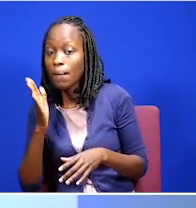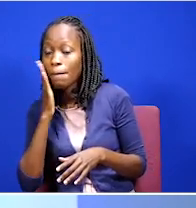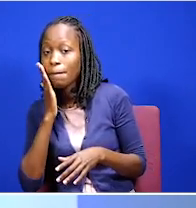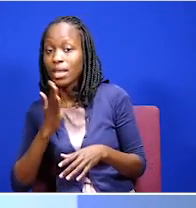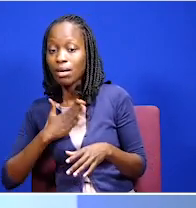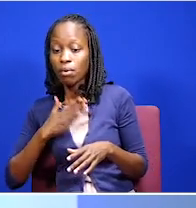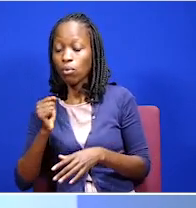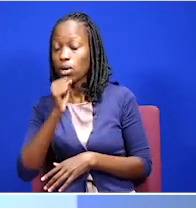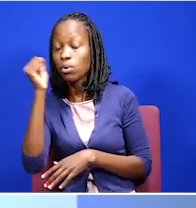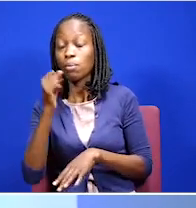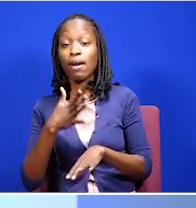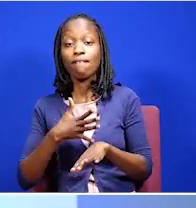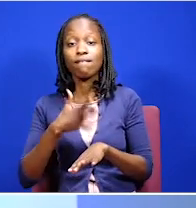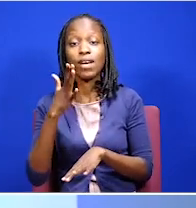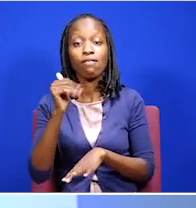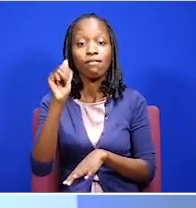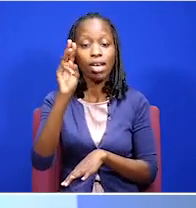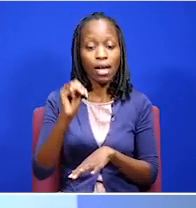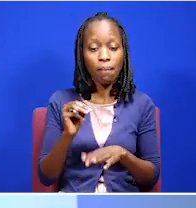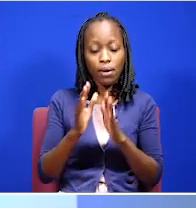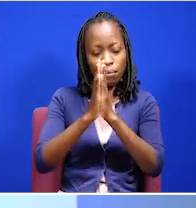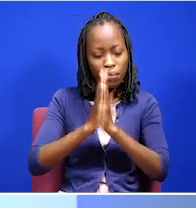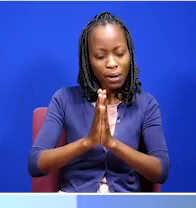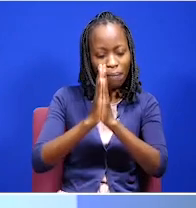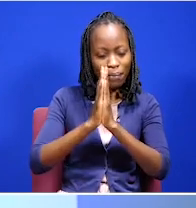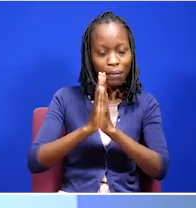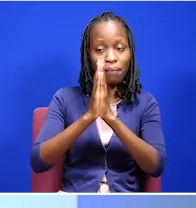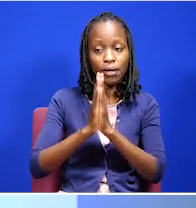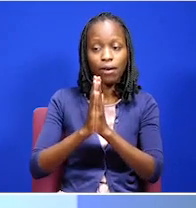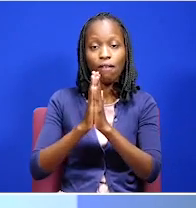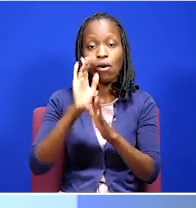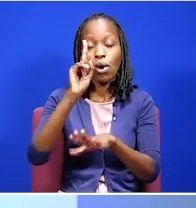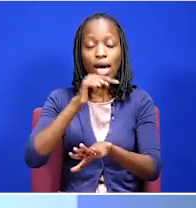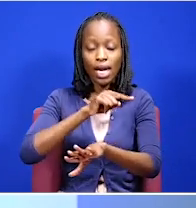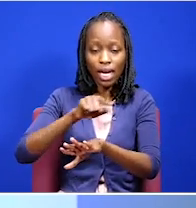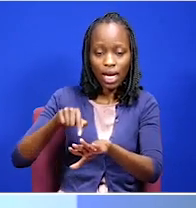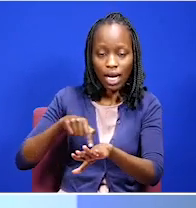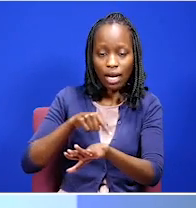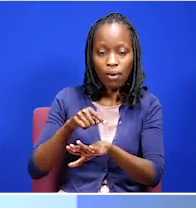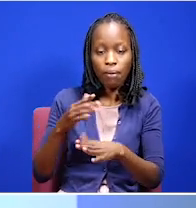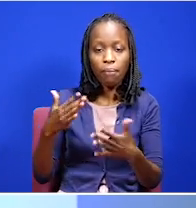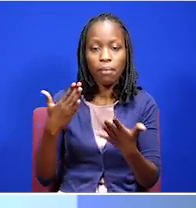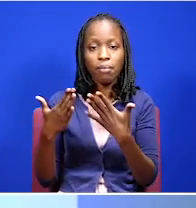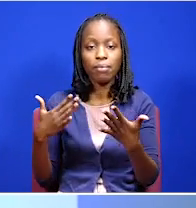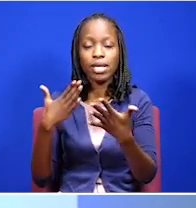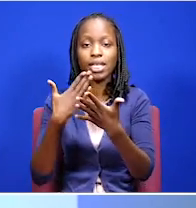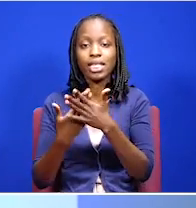know how I was, but my mother's father, my grandfather, would wake up at 5 and would